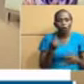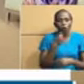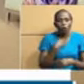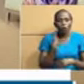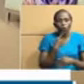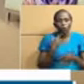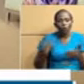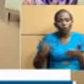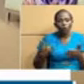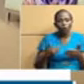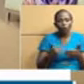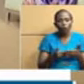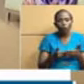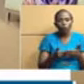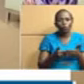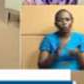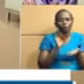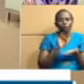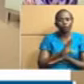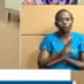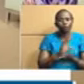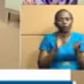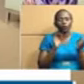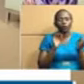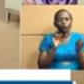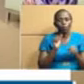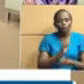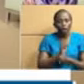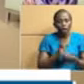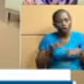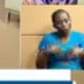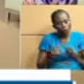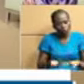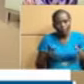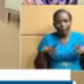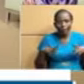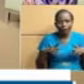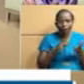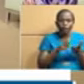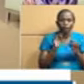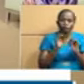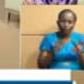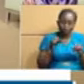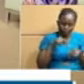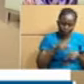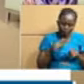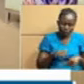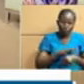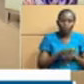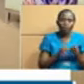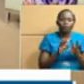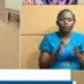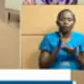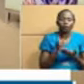put off work on unpaid leave in this COVID. Thank you. Thank you, Lydia.